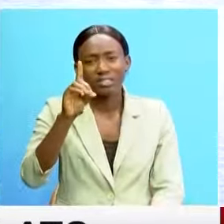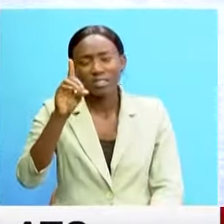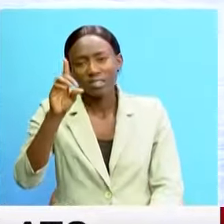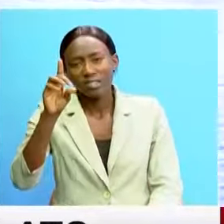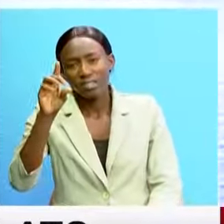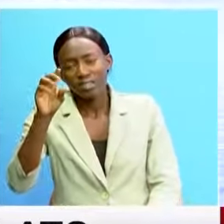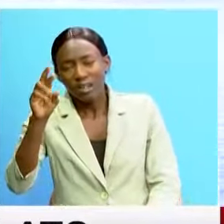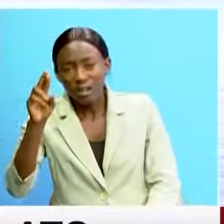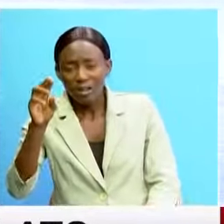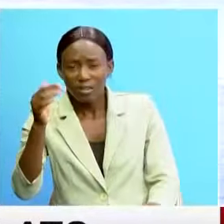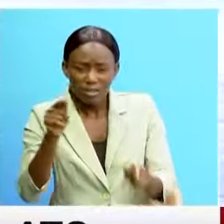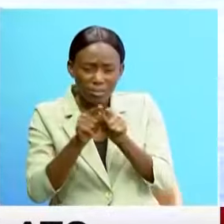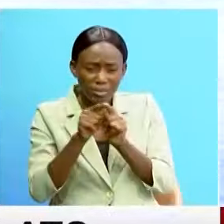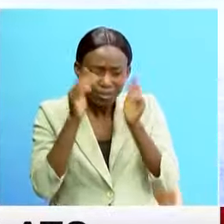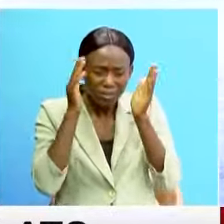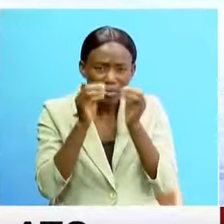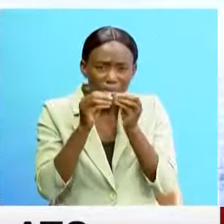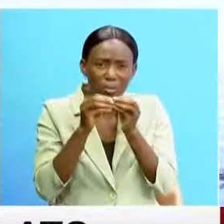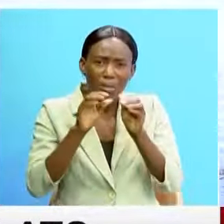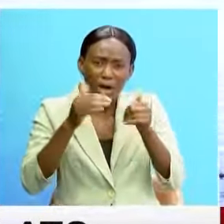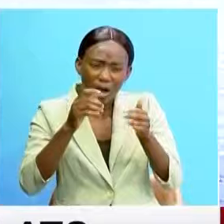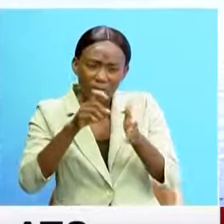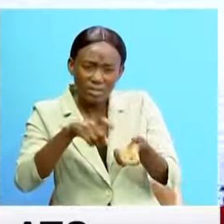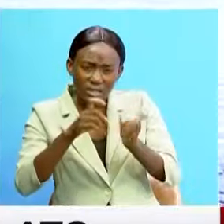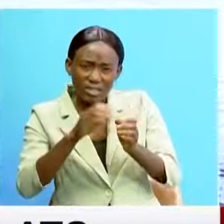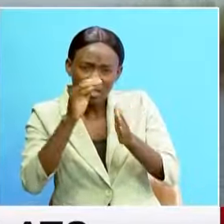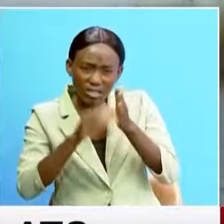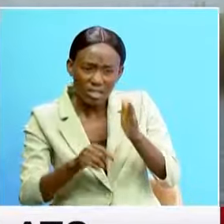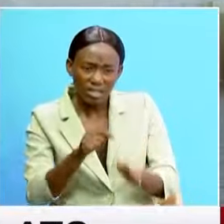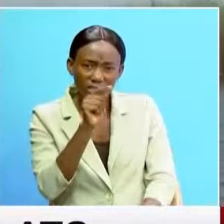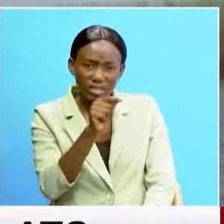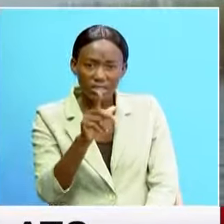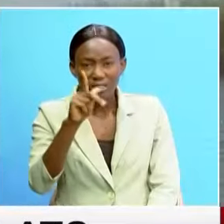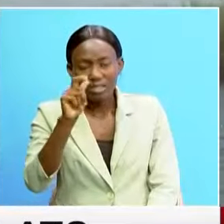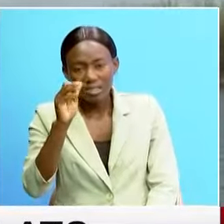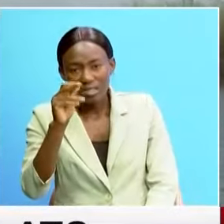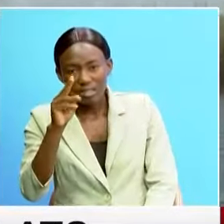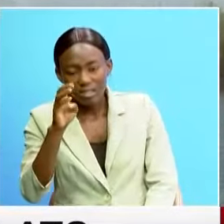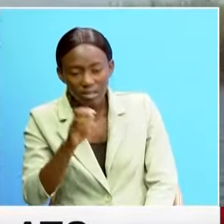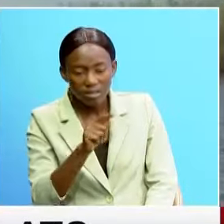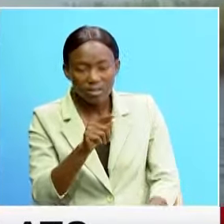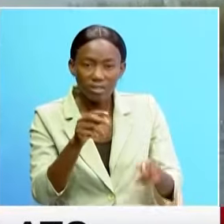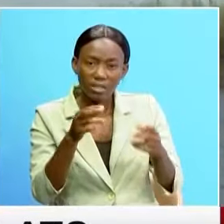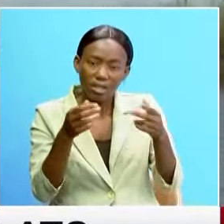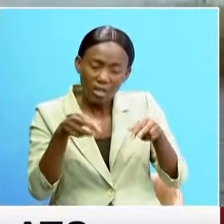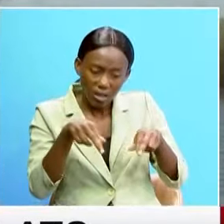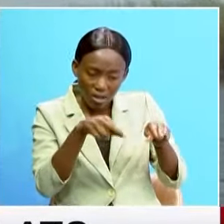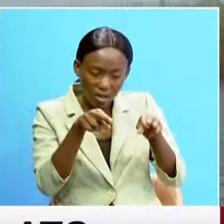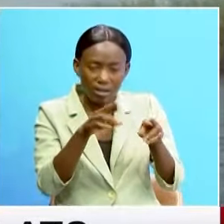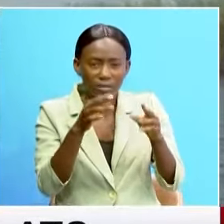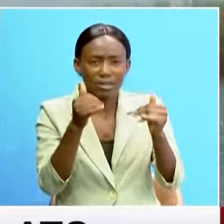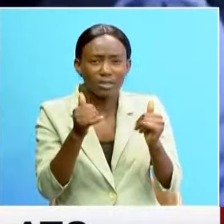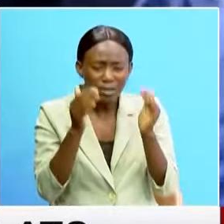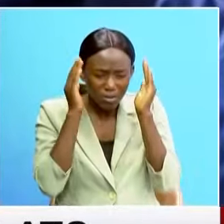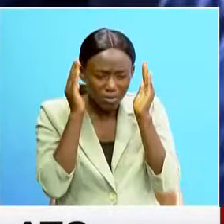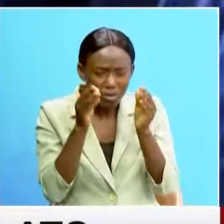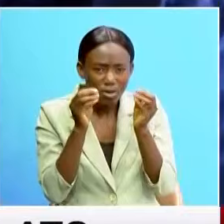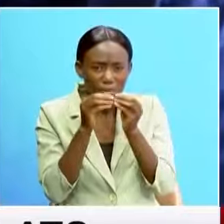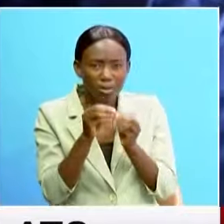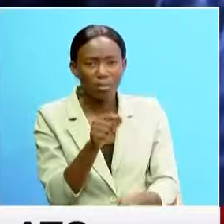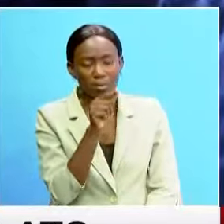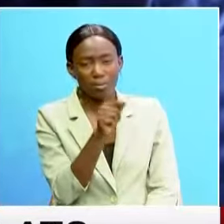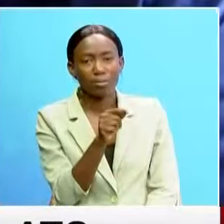Solutions in the Kafue River Plains. This endeavor seeks to address the intertwined challenges of disaster risk management